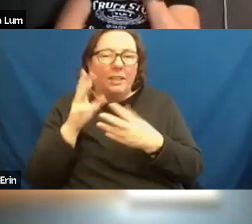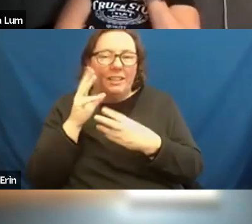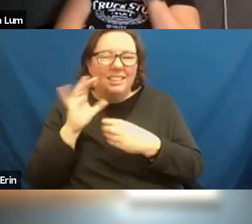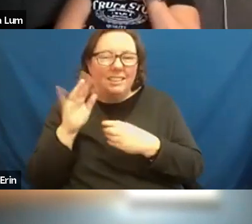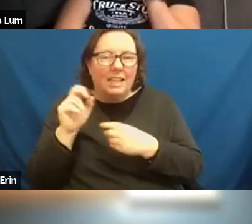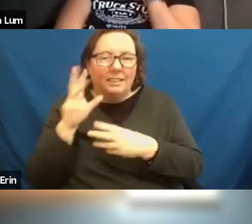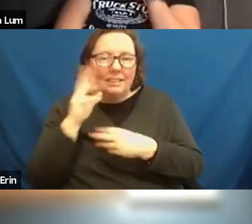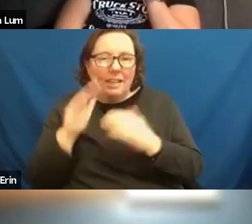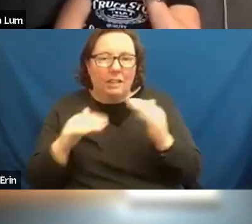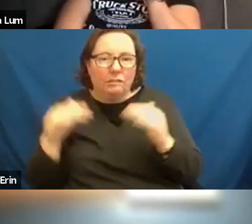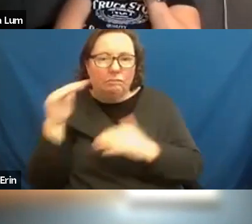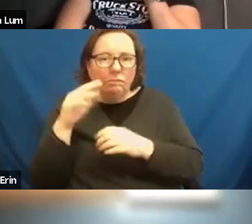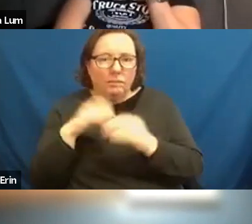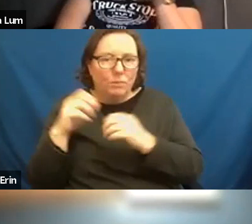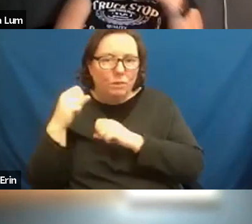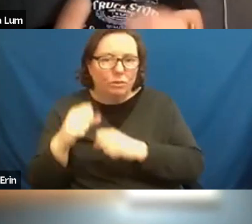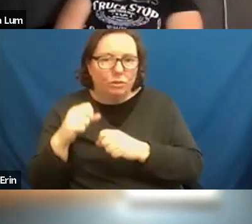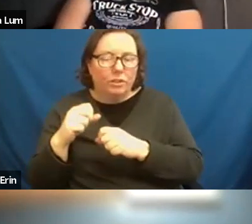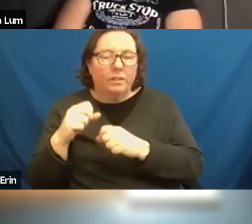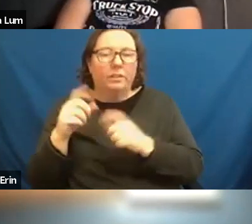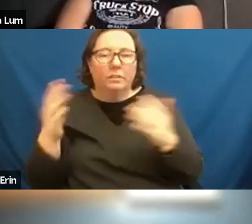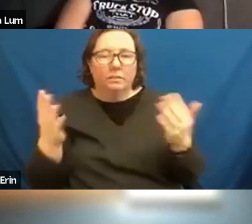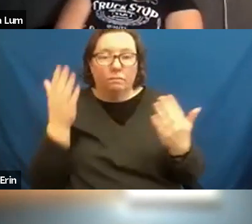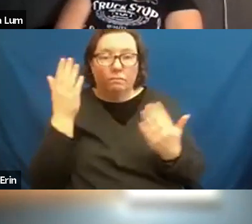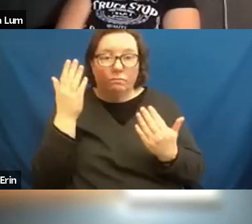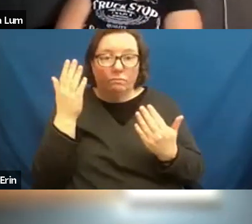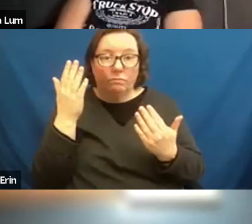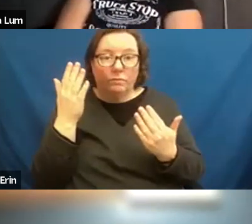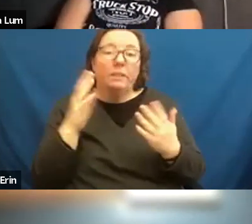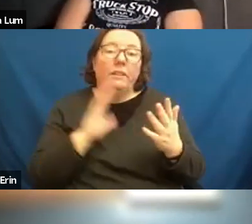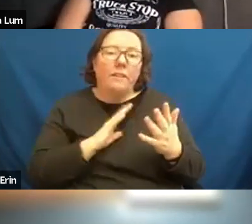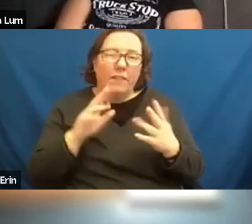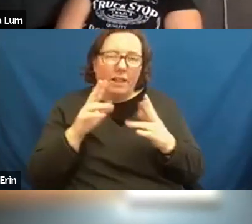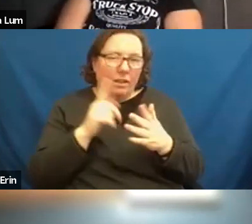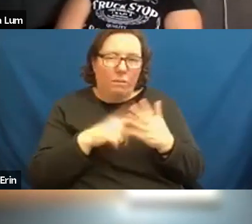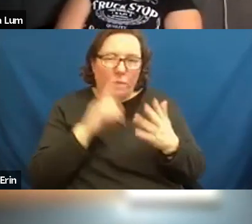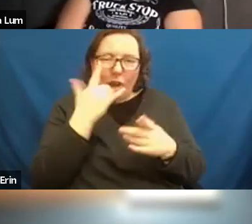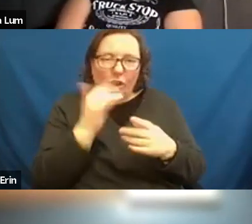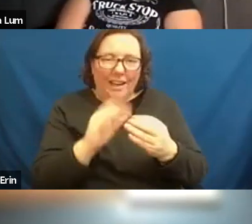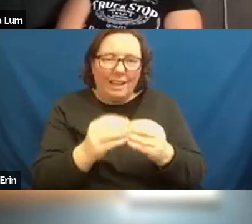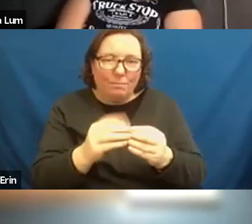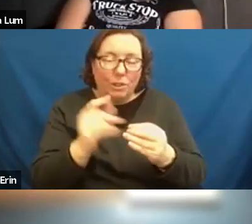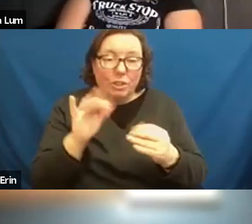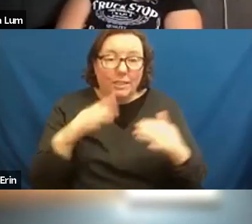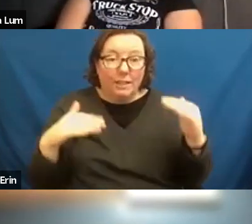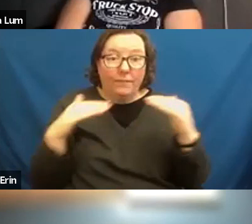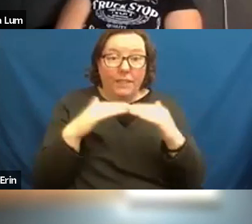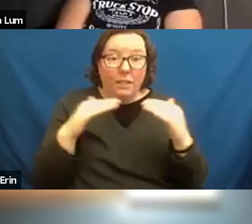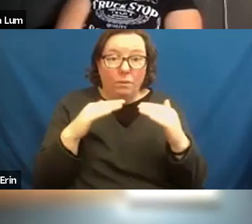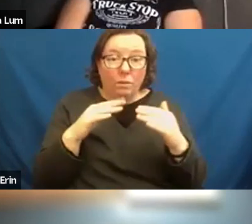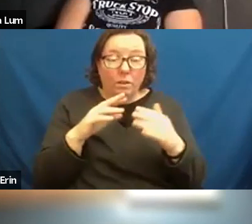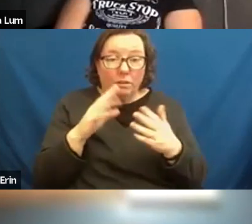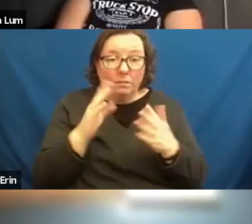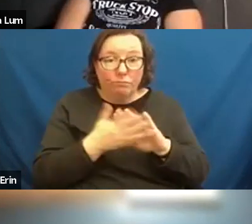clear that it's fine to have diversity as a goal. You wouldn't want to be in a position where